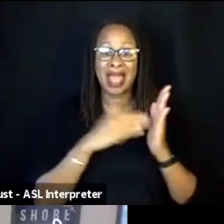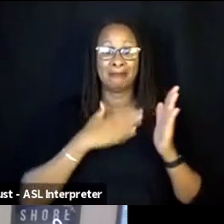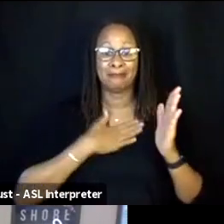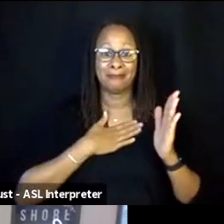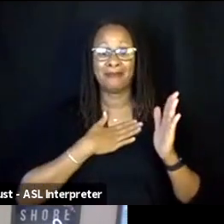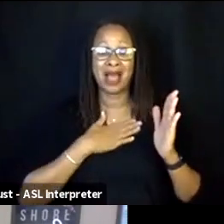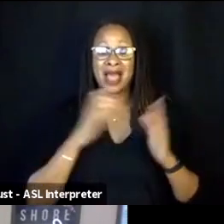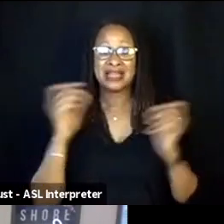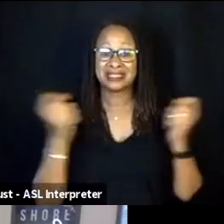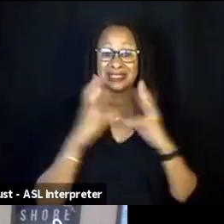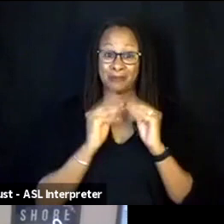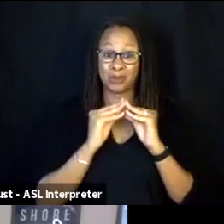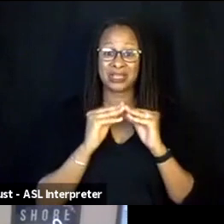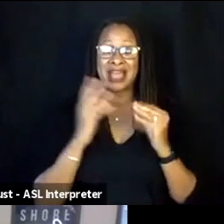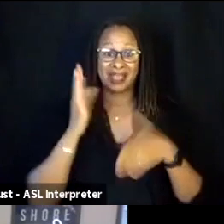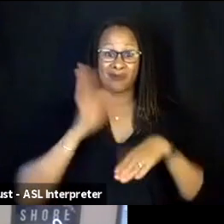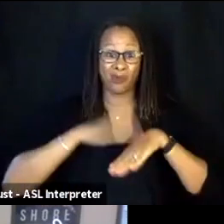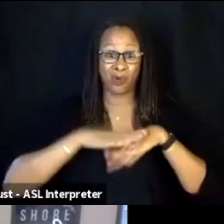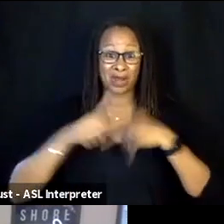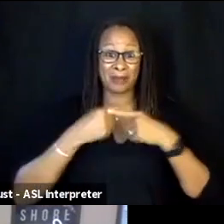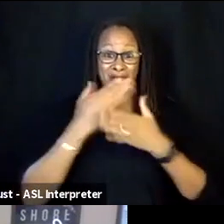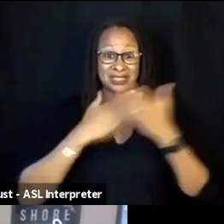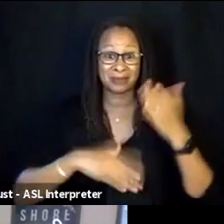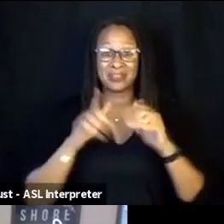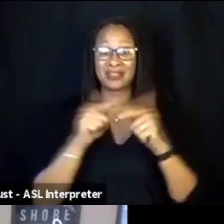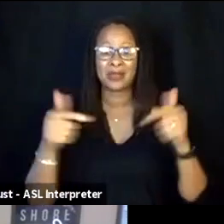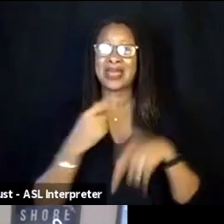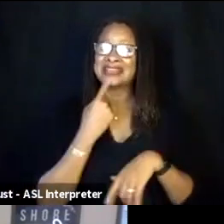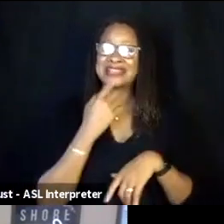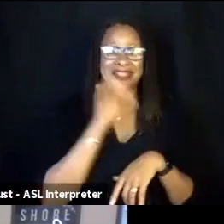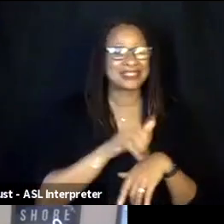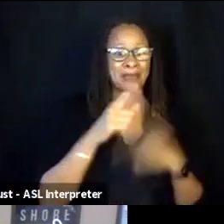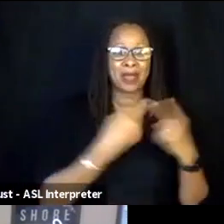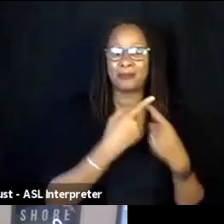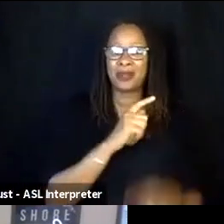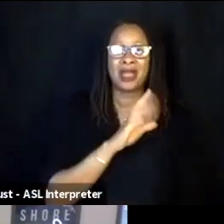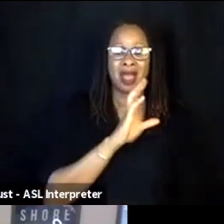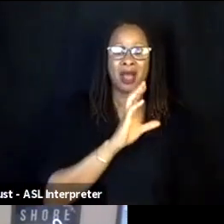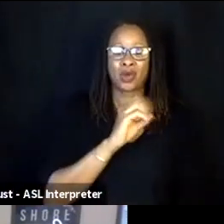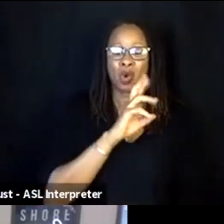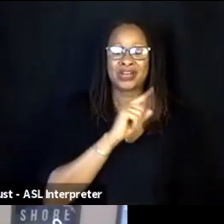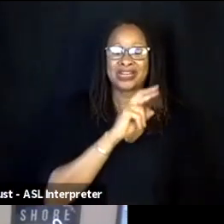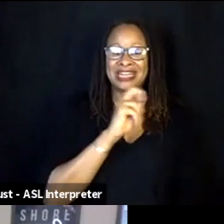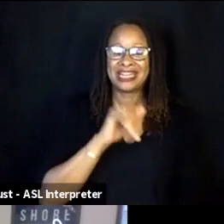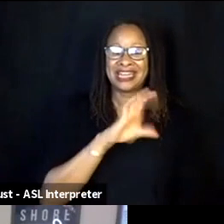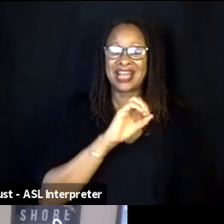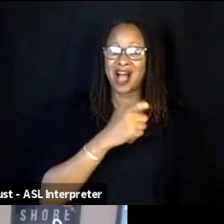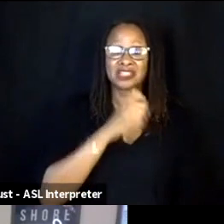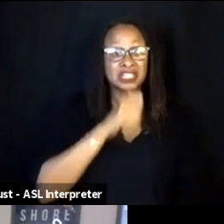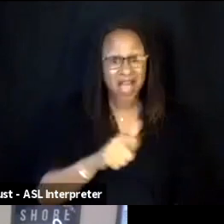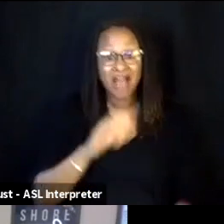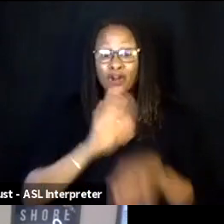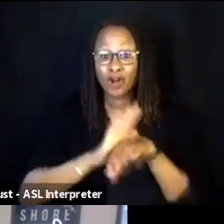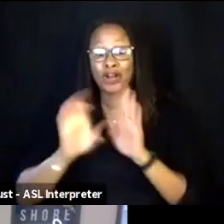some of the language, because what was said, and it was said about Courtney Cox, it wasn't said about Monica Geller, her character. It was this absolutely